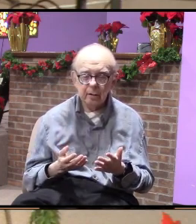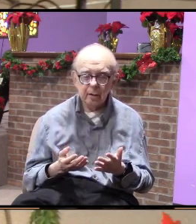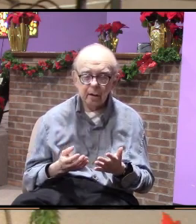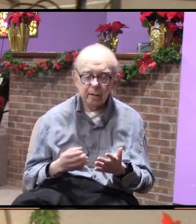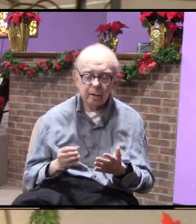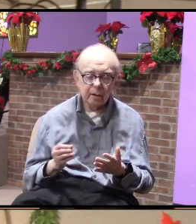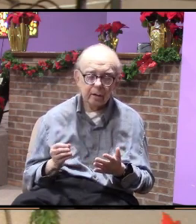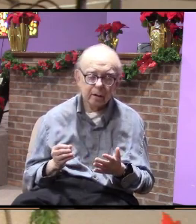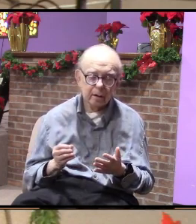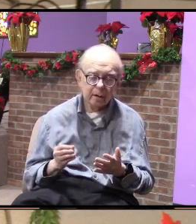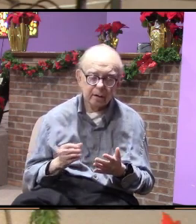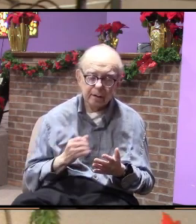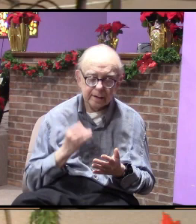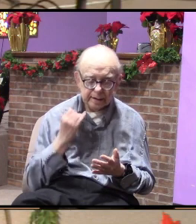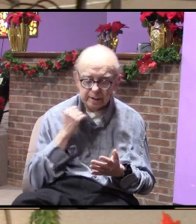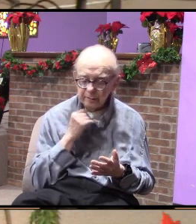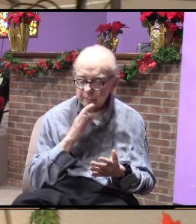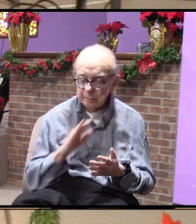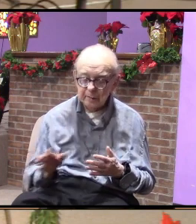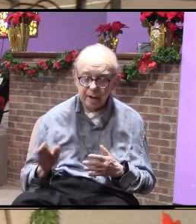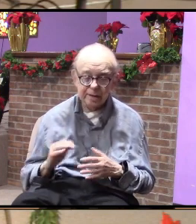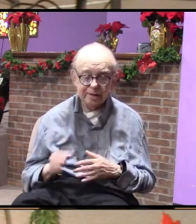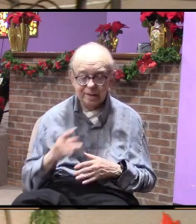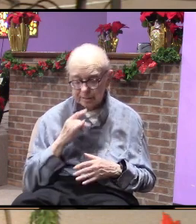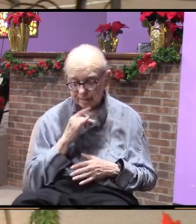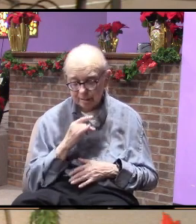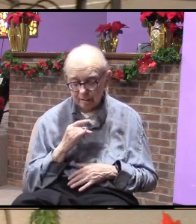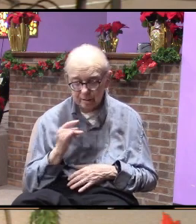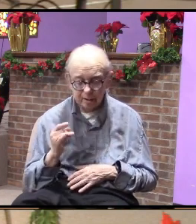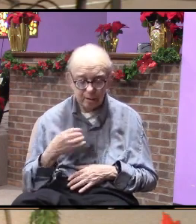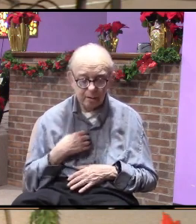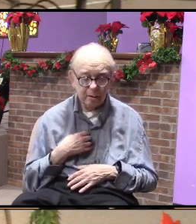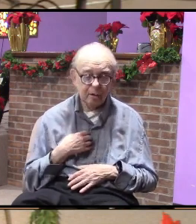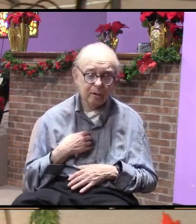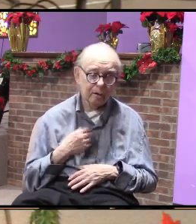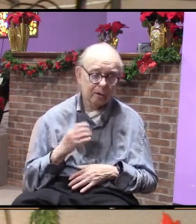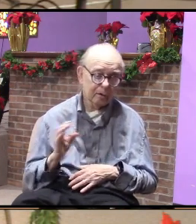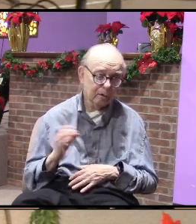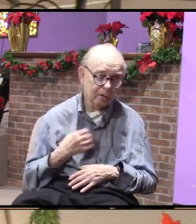Oh, man, if they were my kids, oh, buddy,